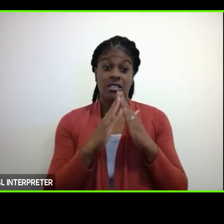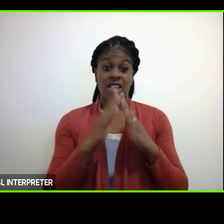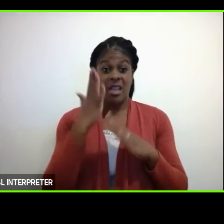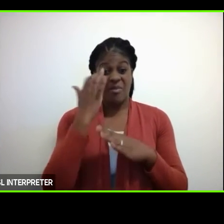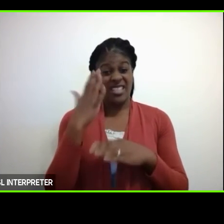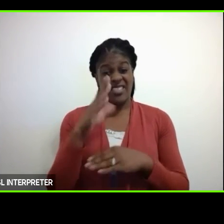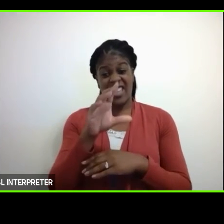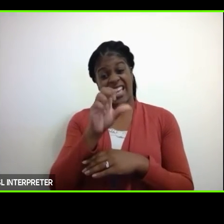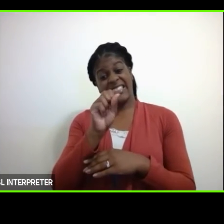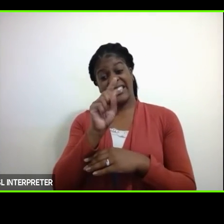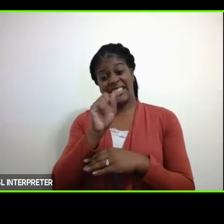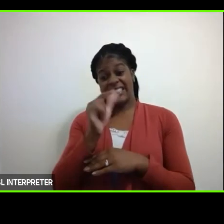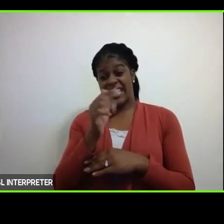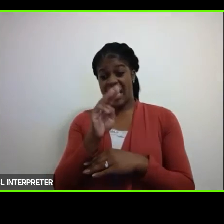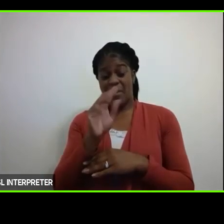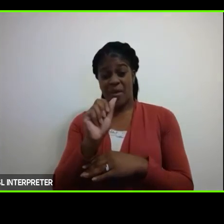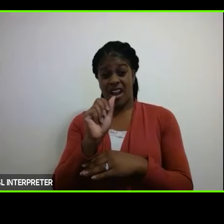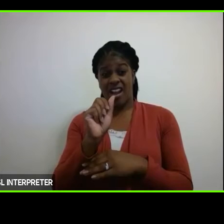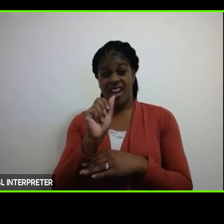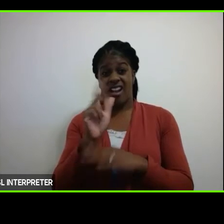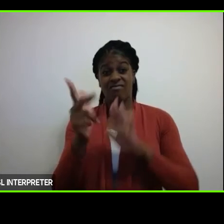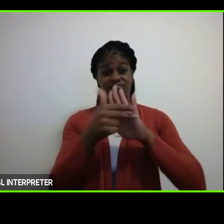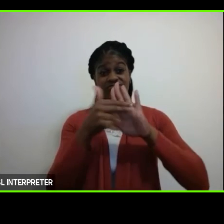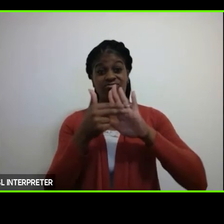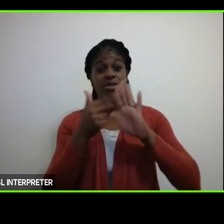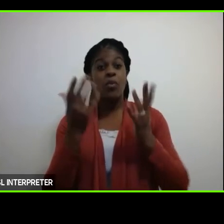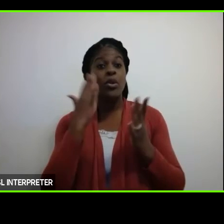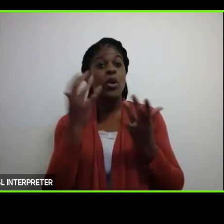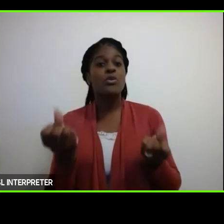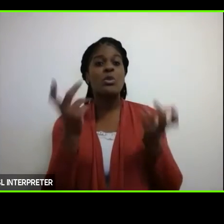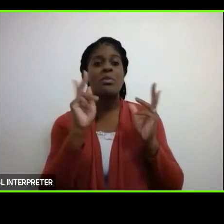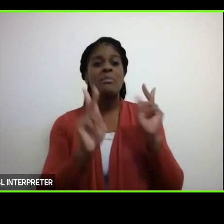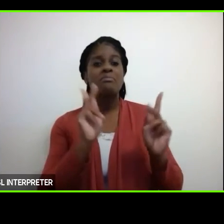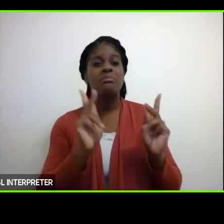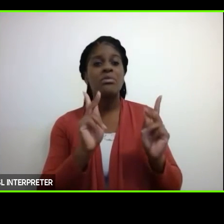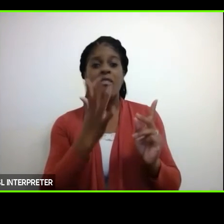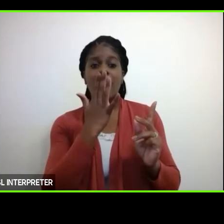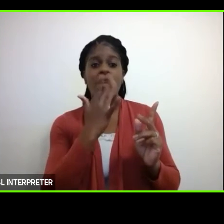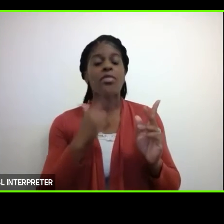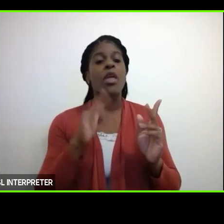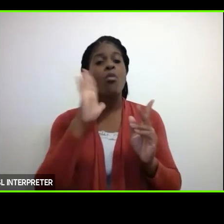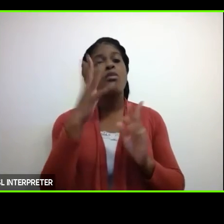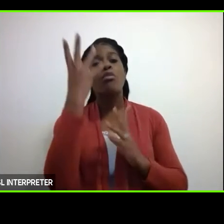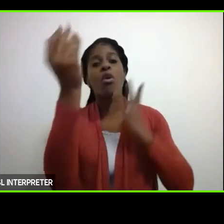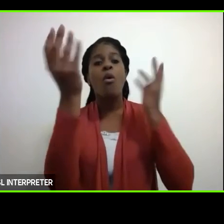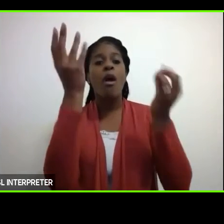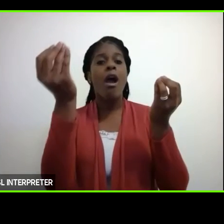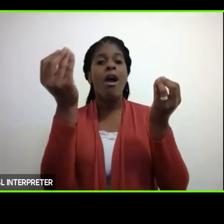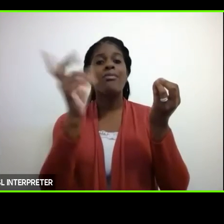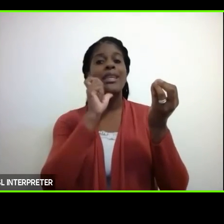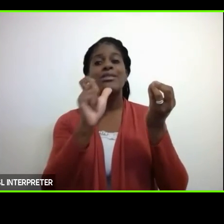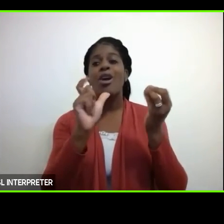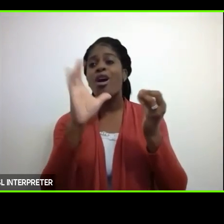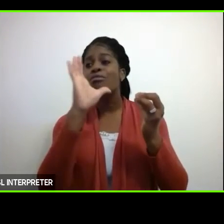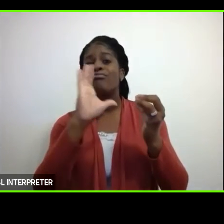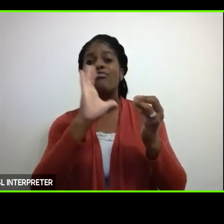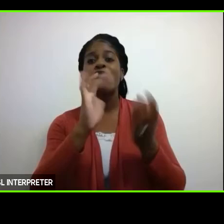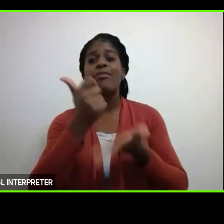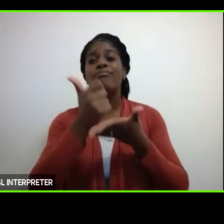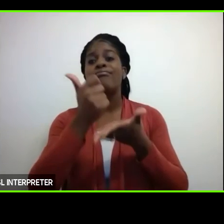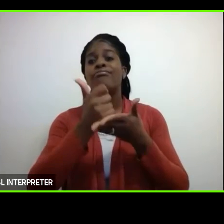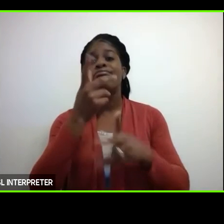stigma, we know too many individuals of color who go out and either don't seek treatment for mental